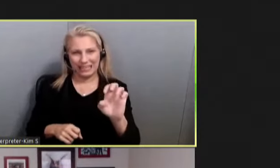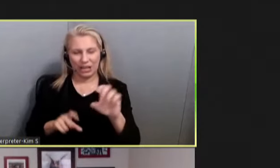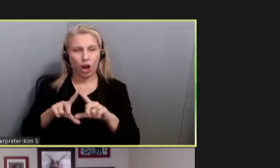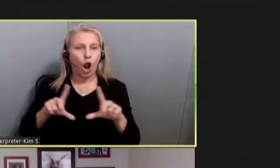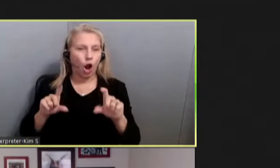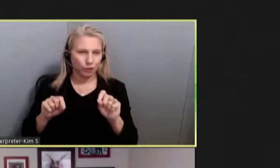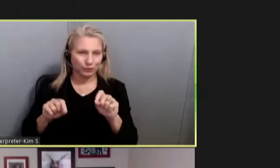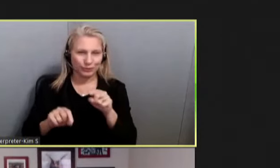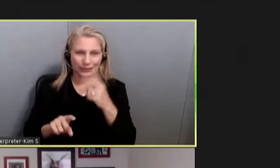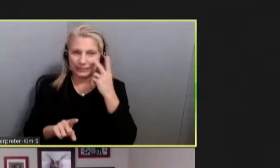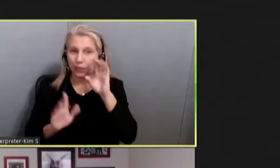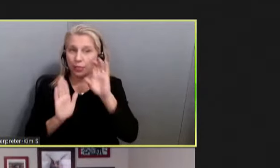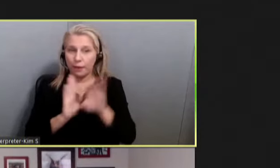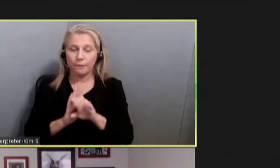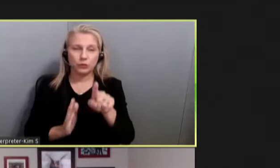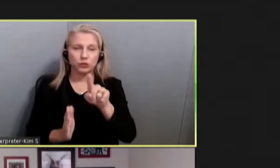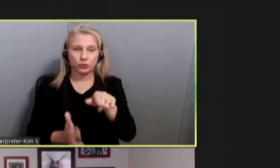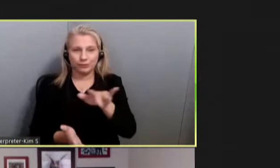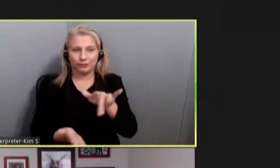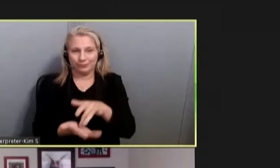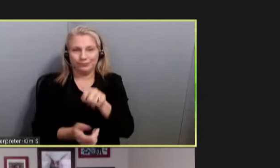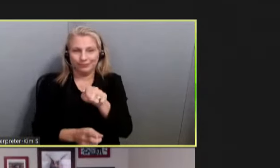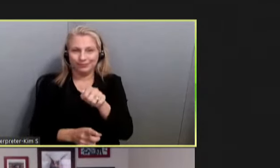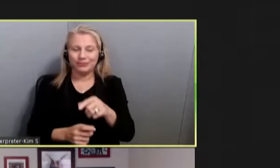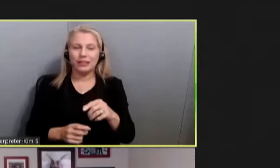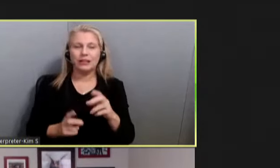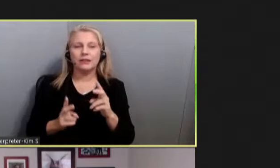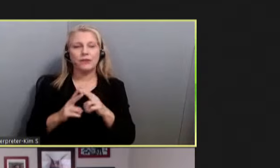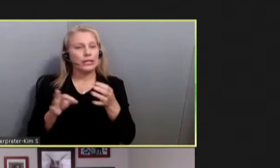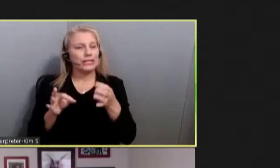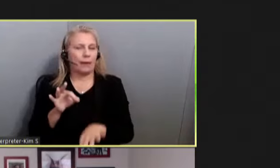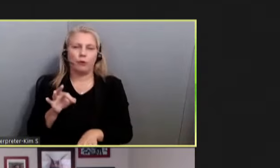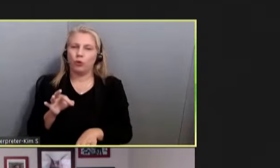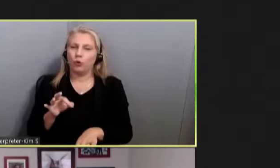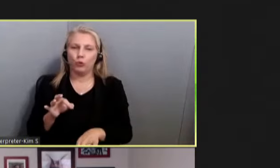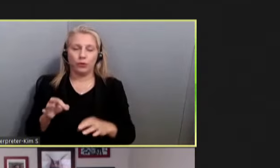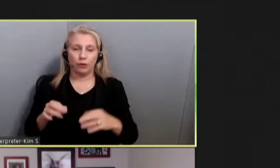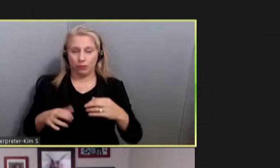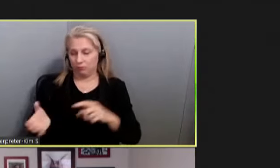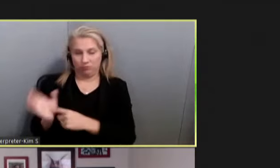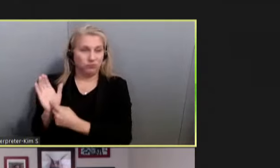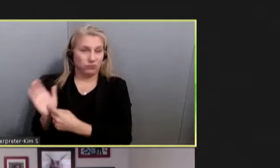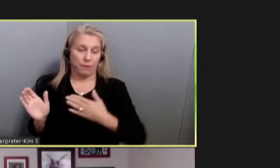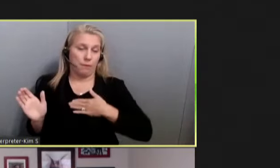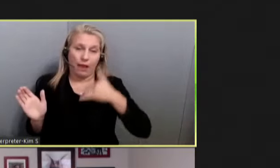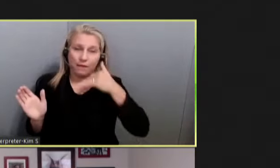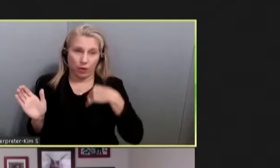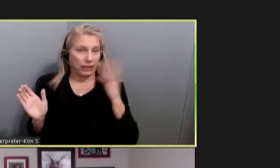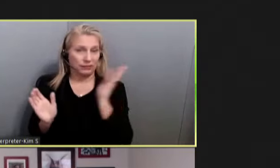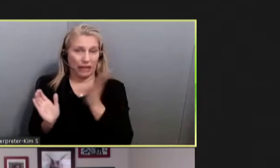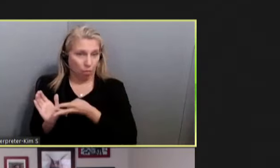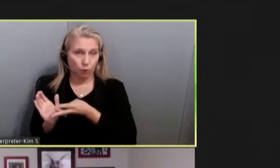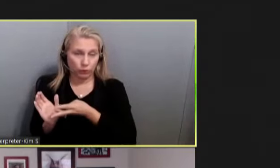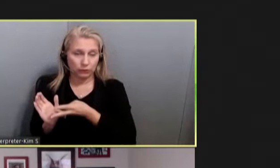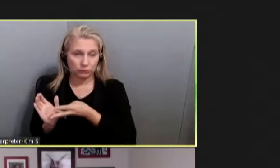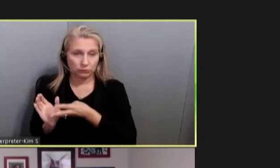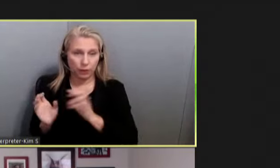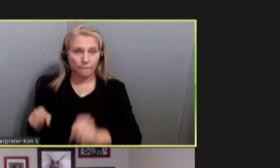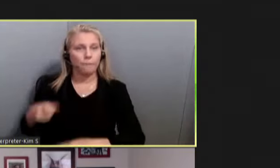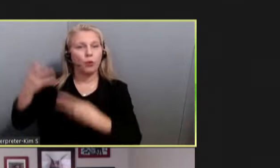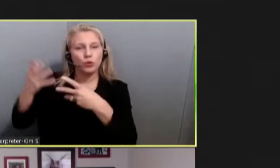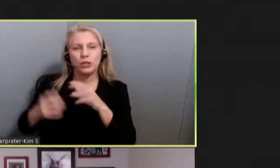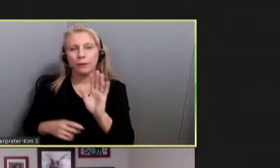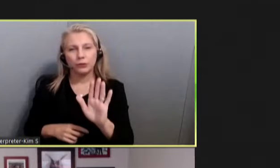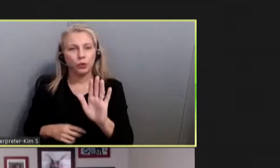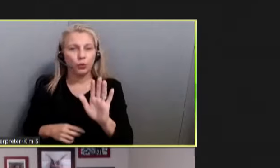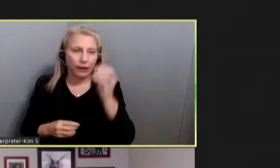you can see that picture there in the center. It's very simple. I've got it on my phone. Go ahead and download it. It pulls up